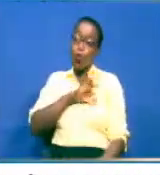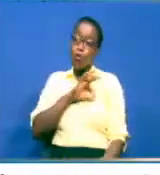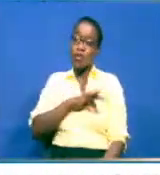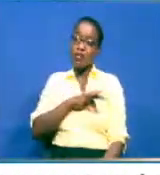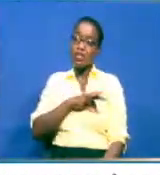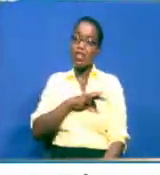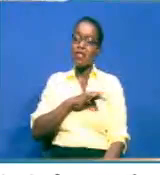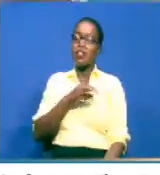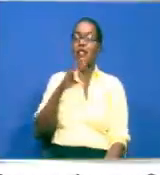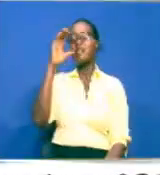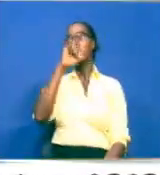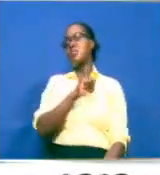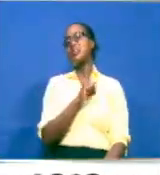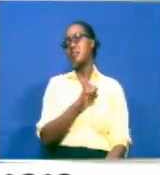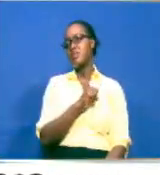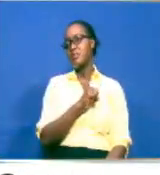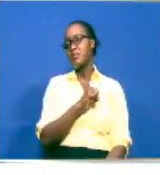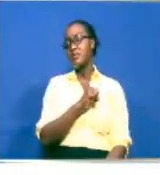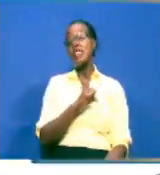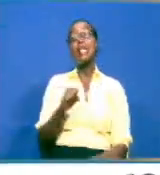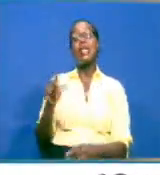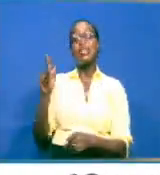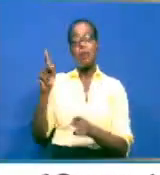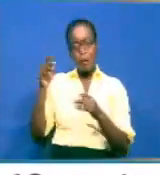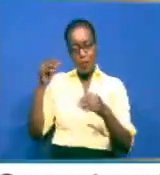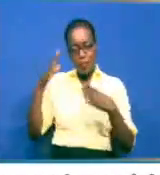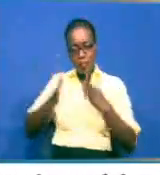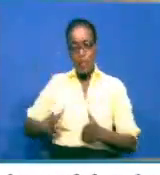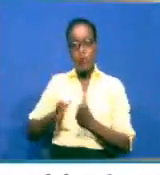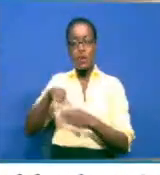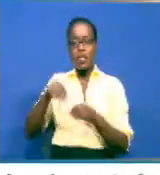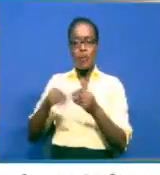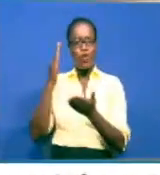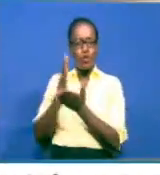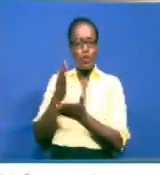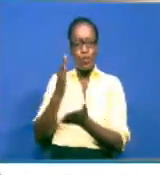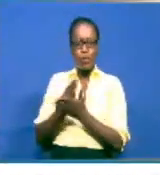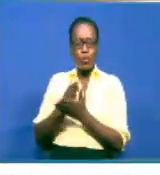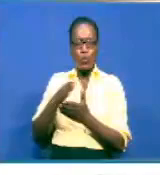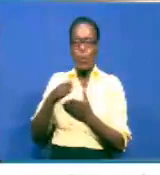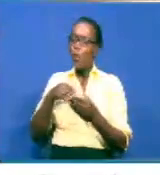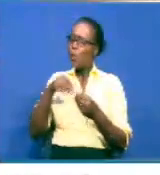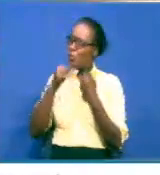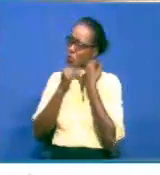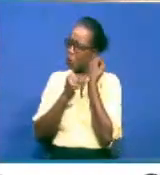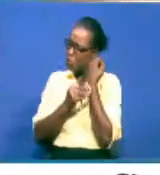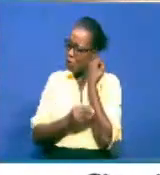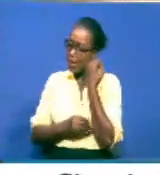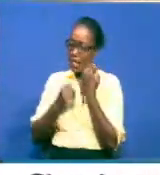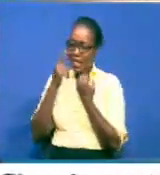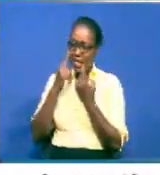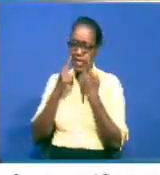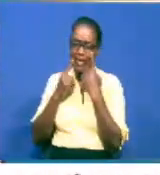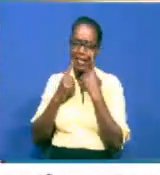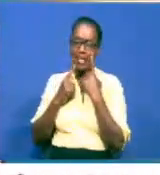not benefiting. That's sometimes true. That's even true. Persons mm-hmm. with disabilities, yes. who are really, really, truly, truly deserving, yes. you'll find they are crying their tears.